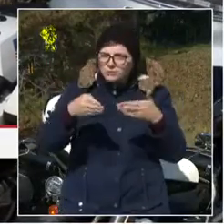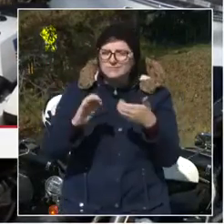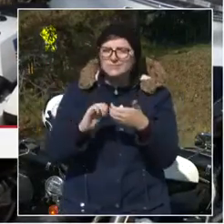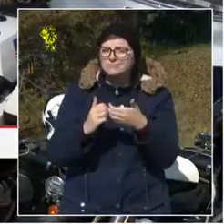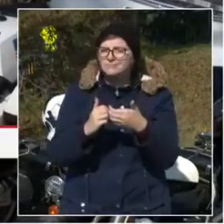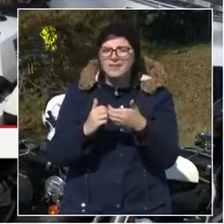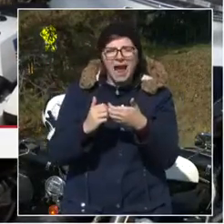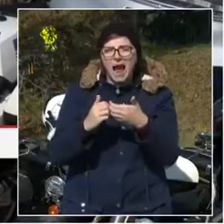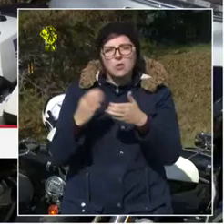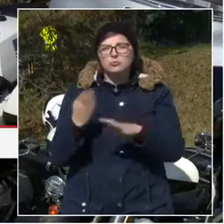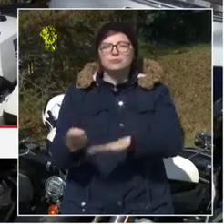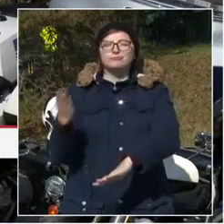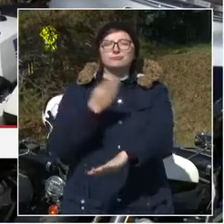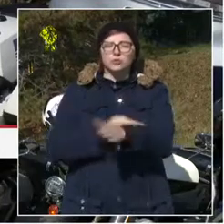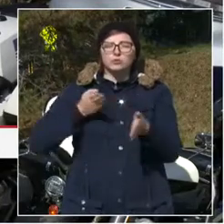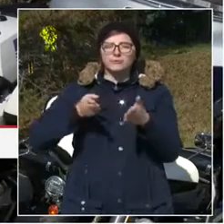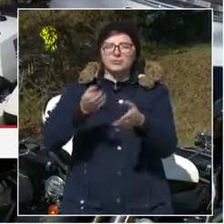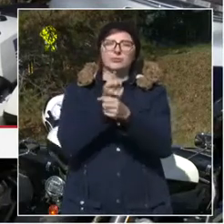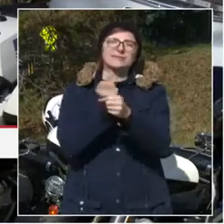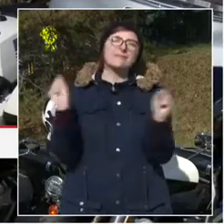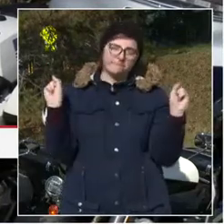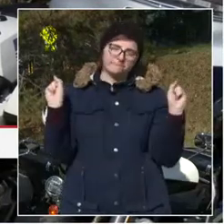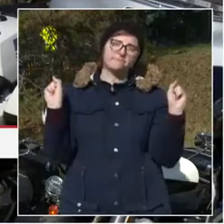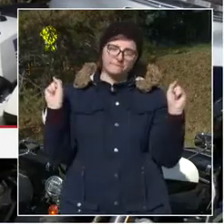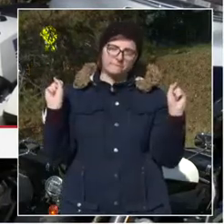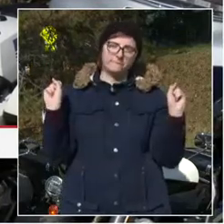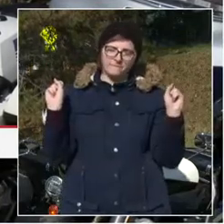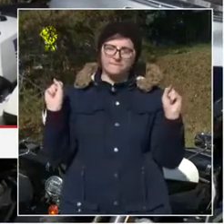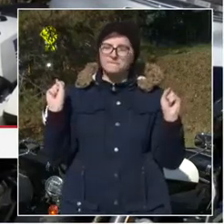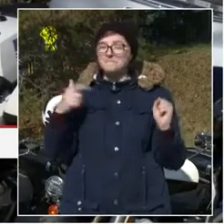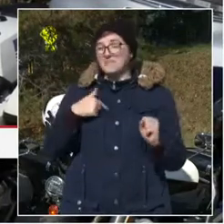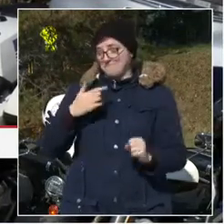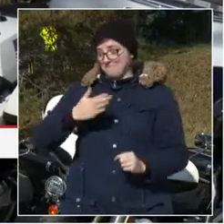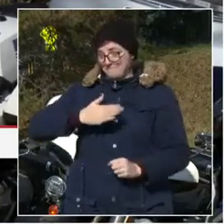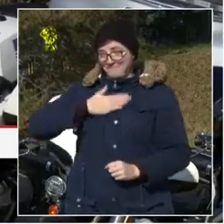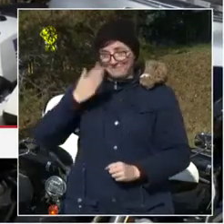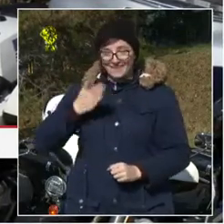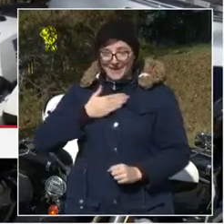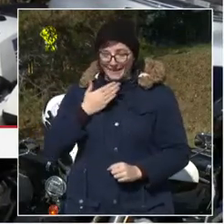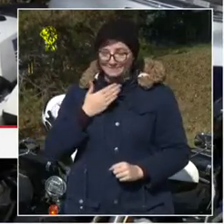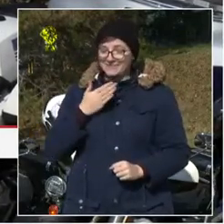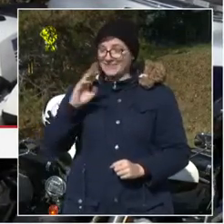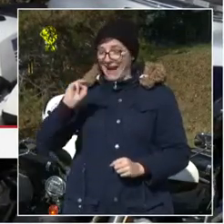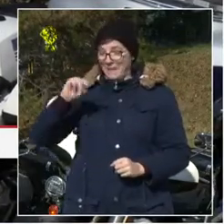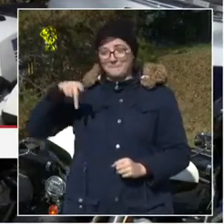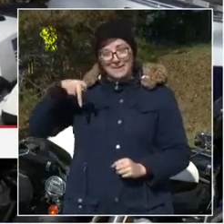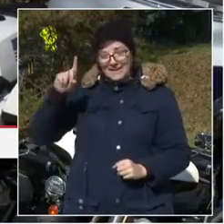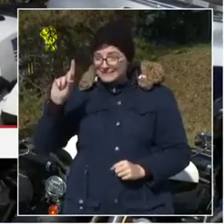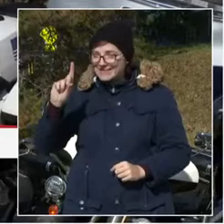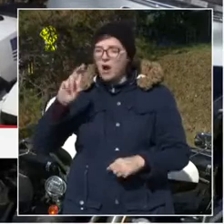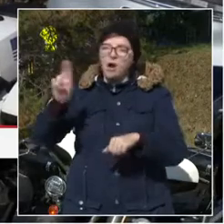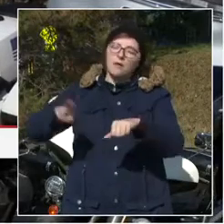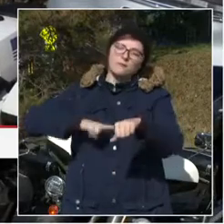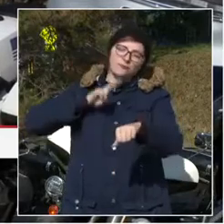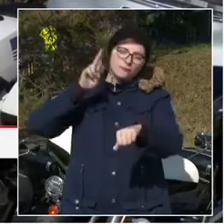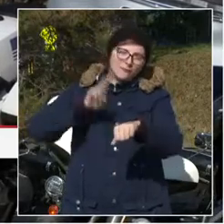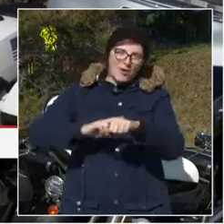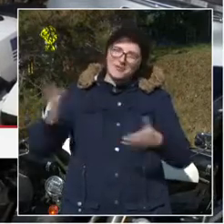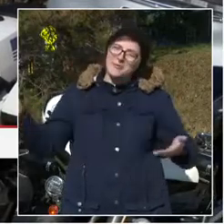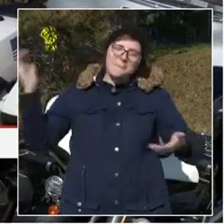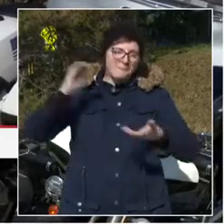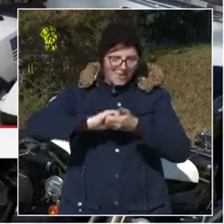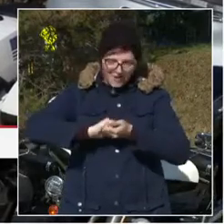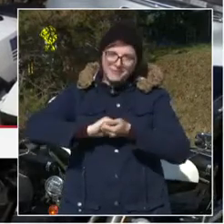how to make our streets safer. So I am happy that MPD is, of course, our partner in